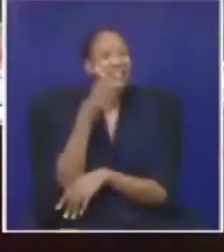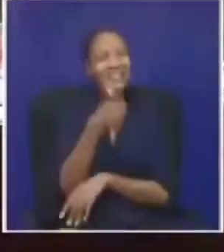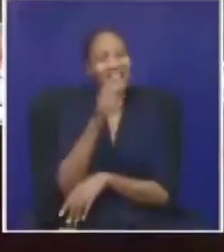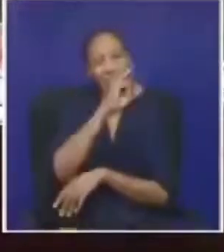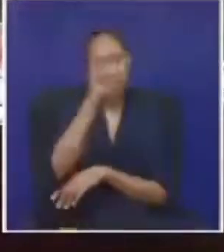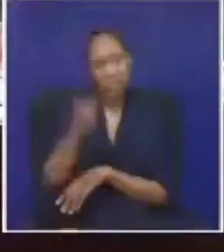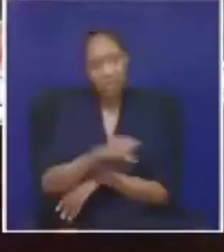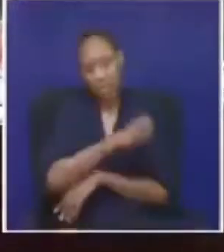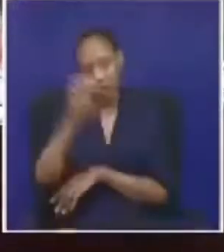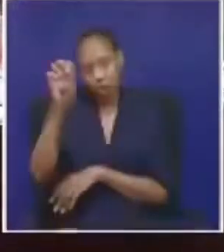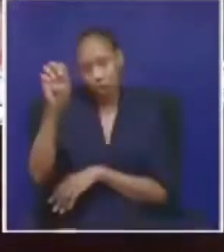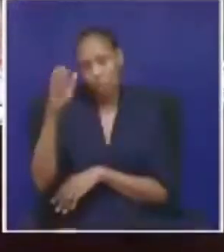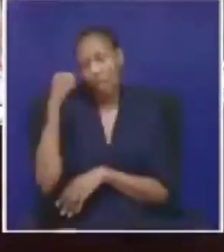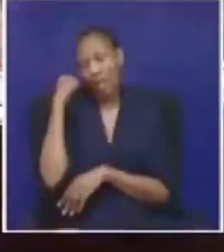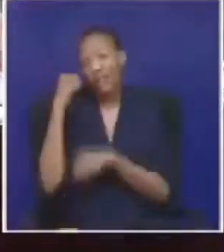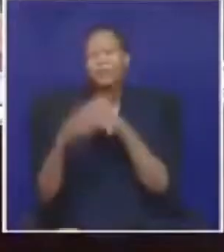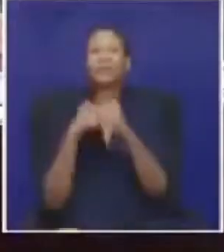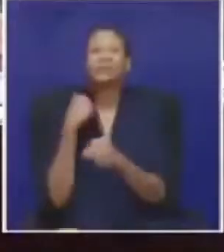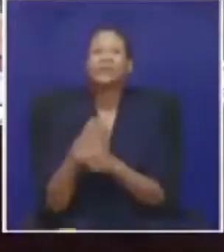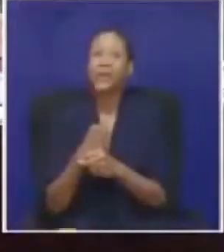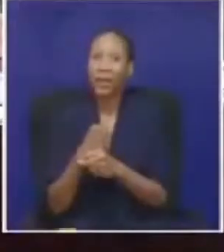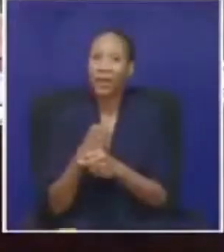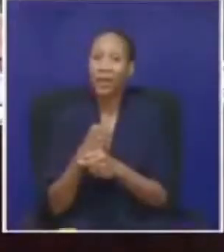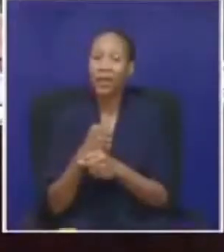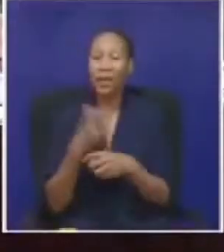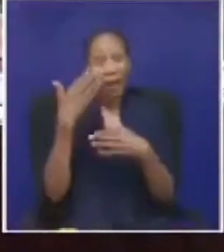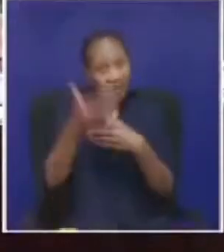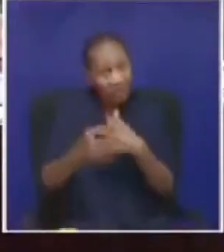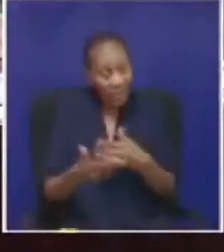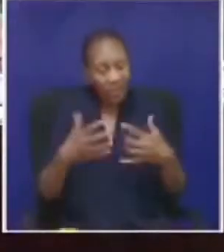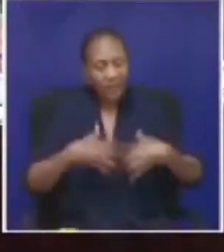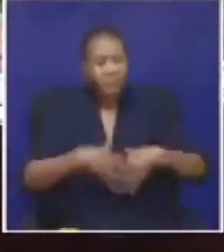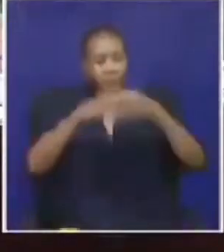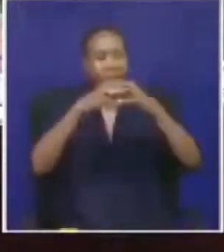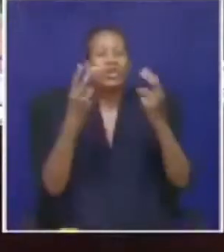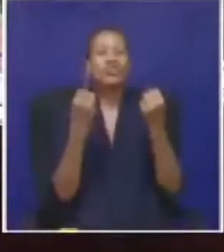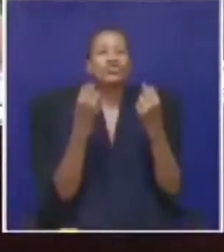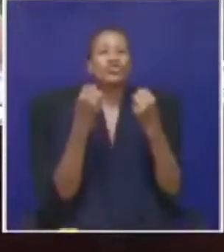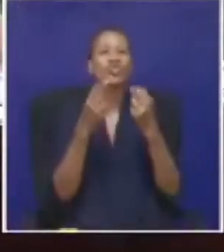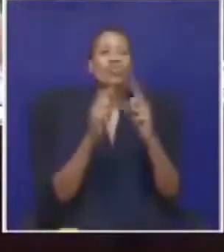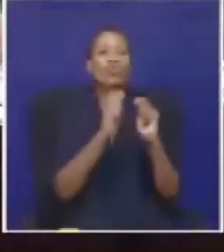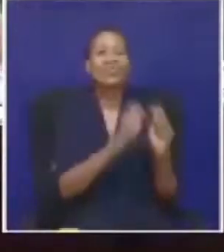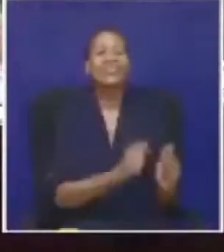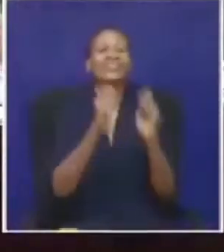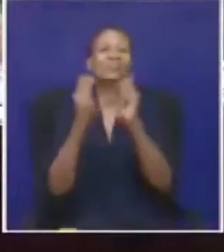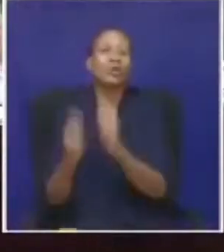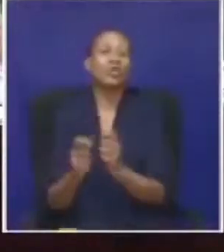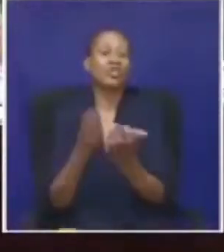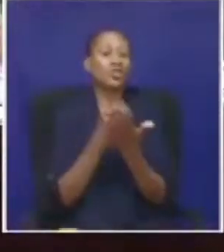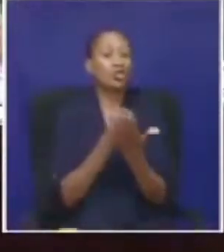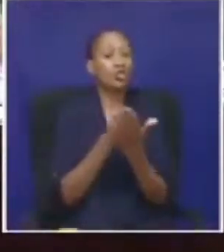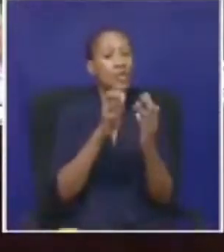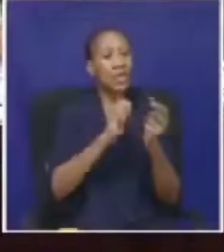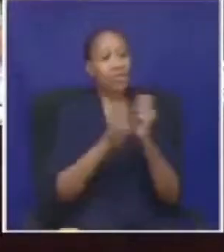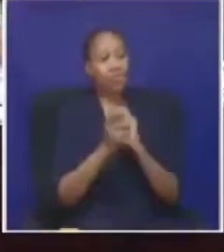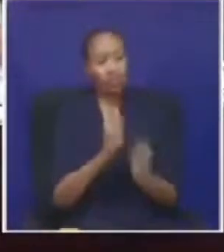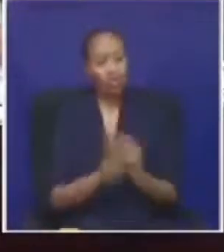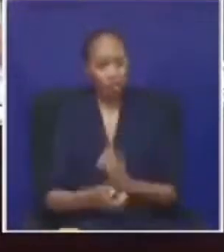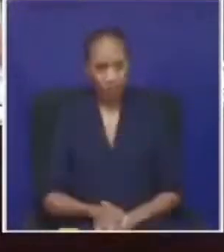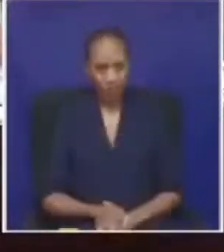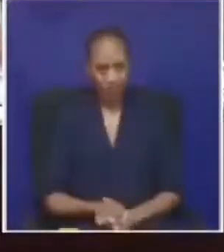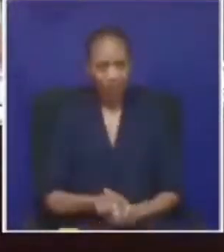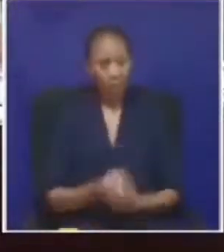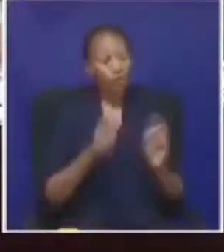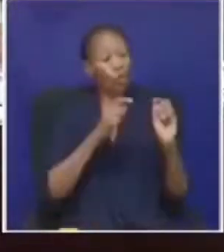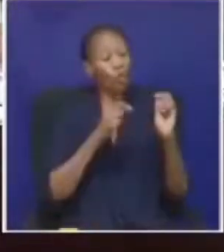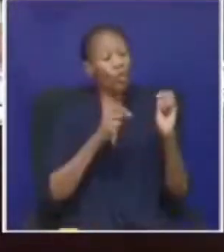June last year, establishing a new transport economic regulator. This regulator